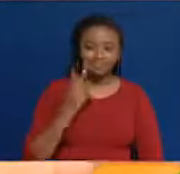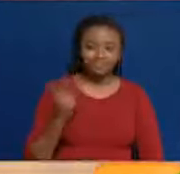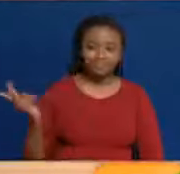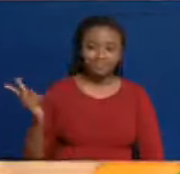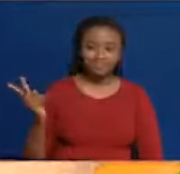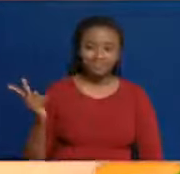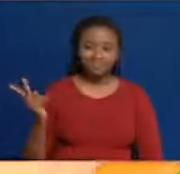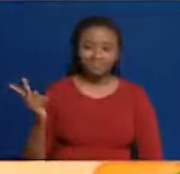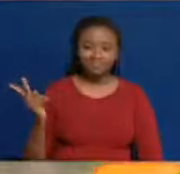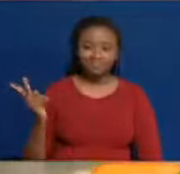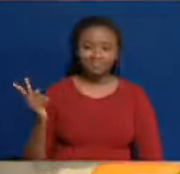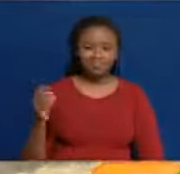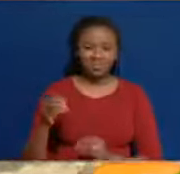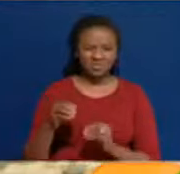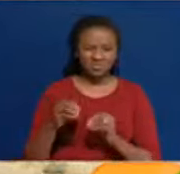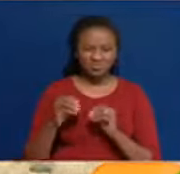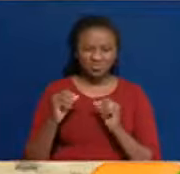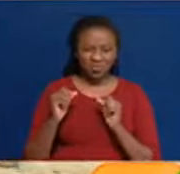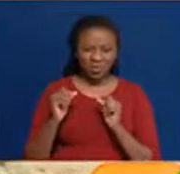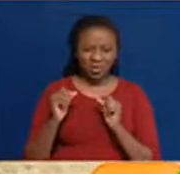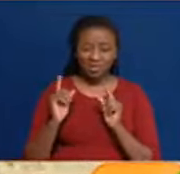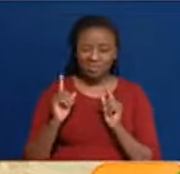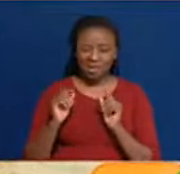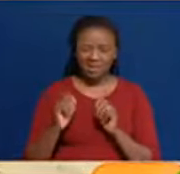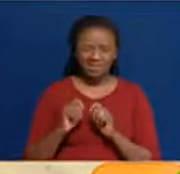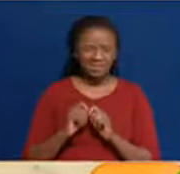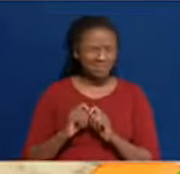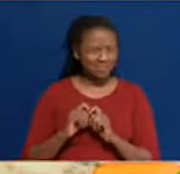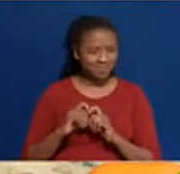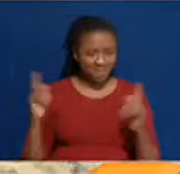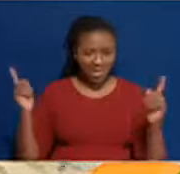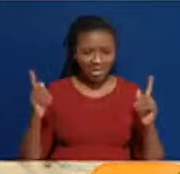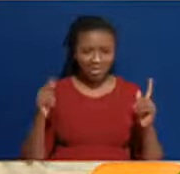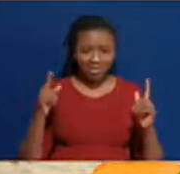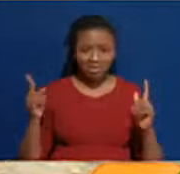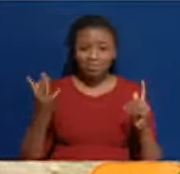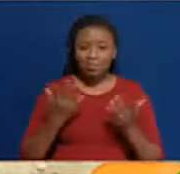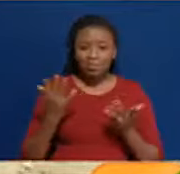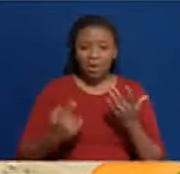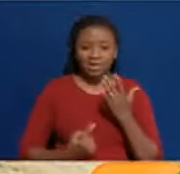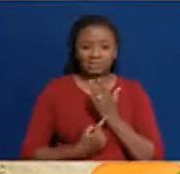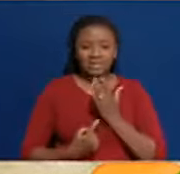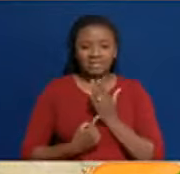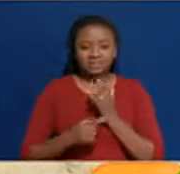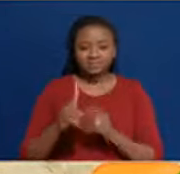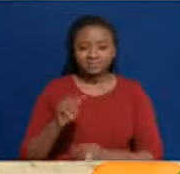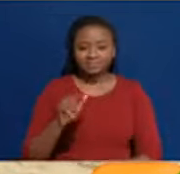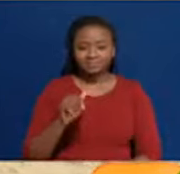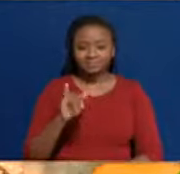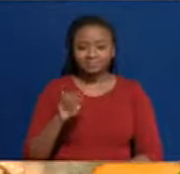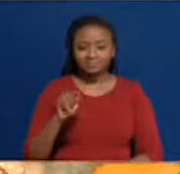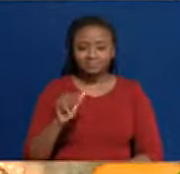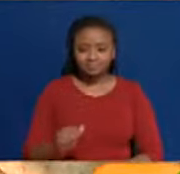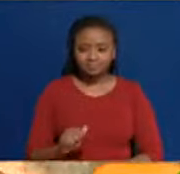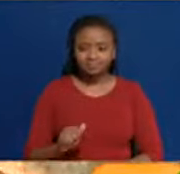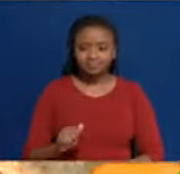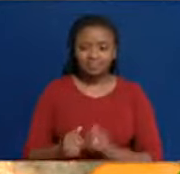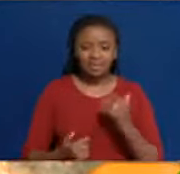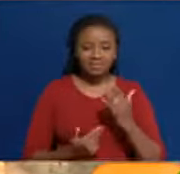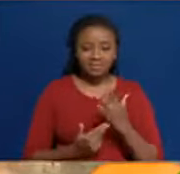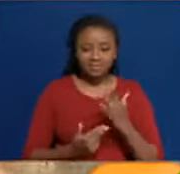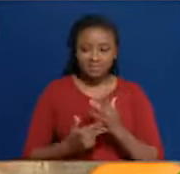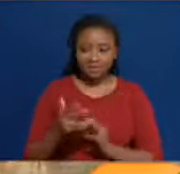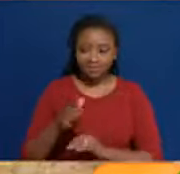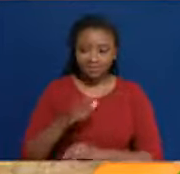and beautiful. This is Taita Taveta County, home to some of Kenya's most precious gemstones. In Alia